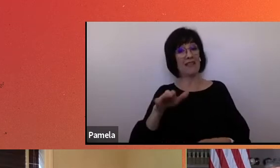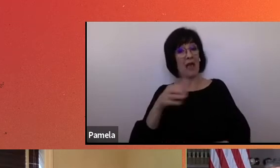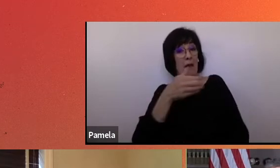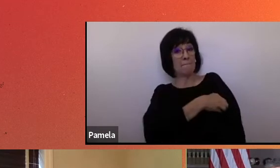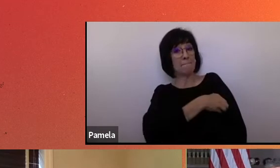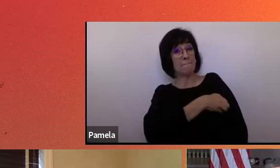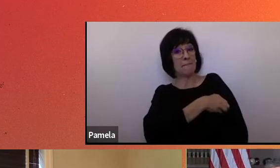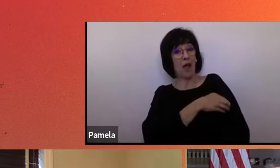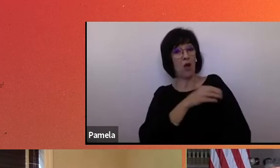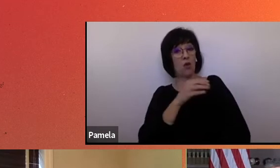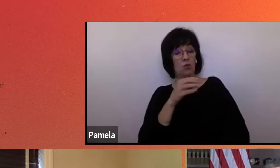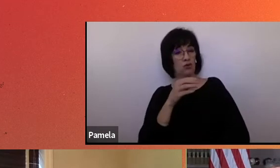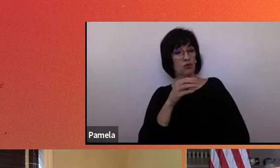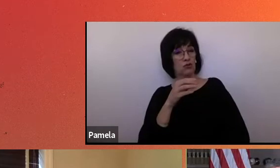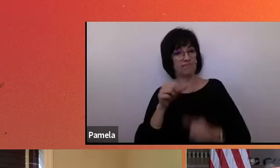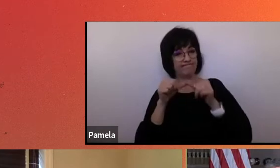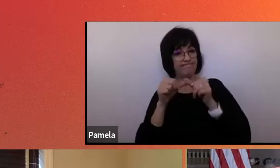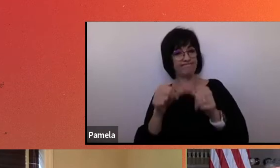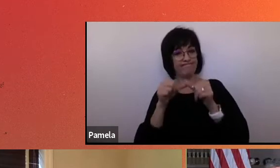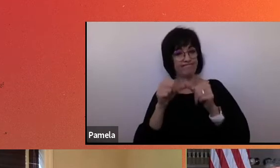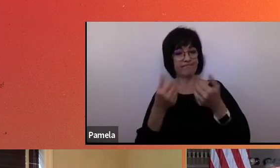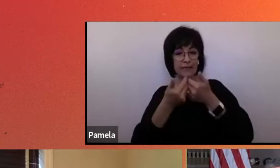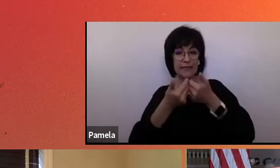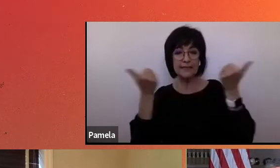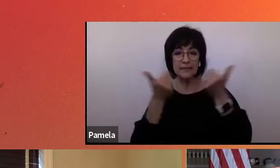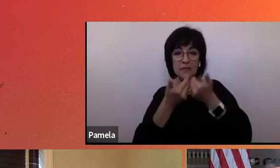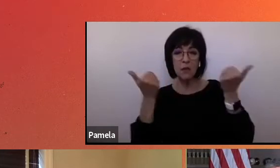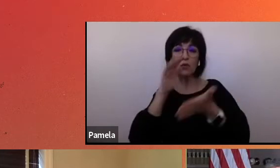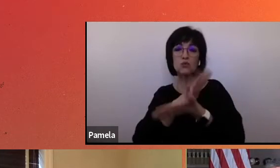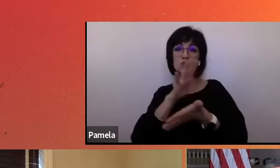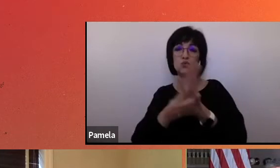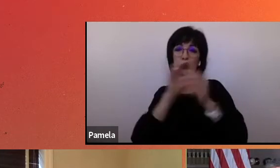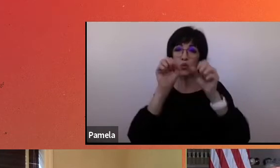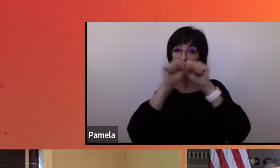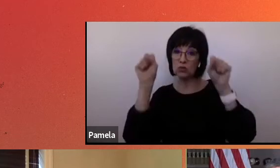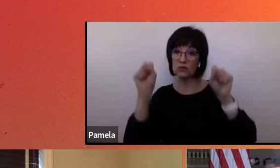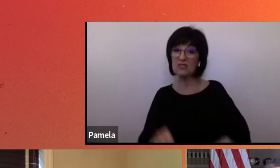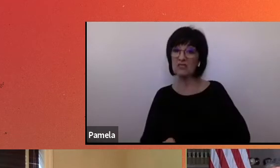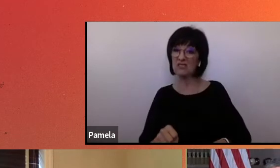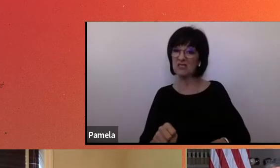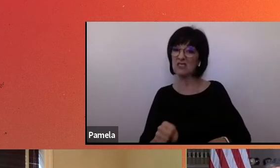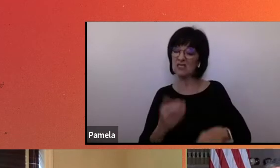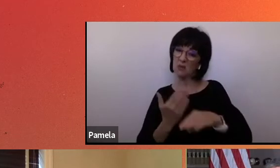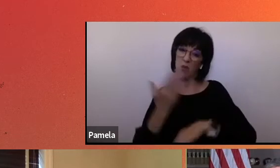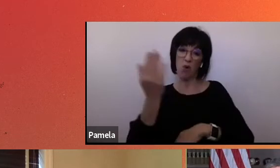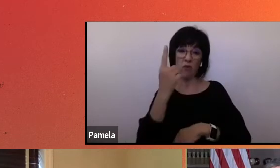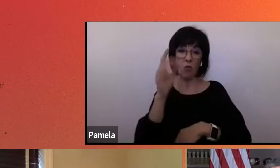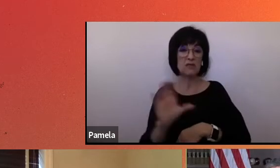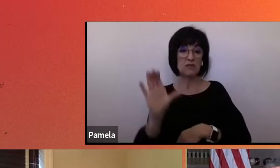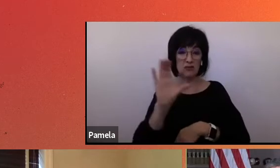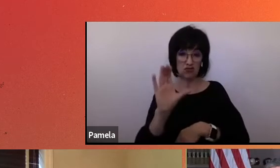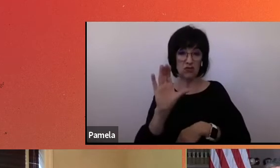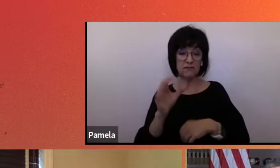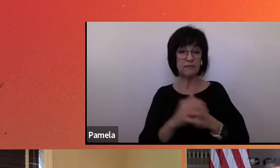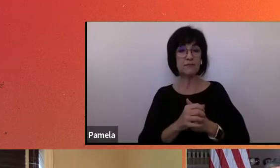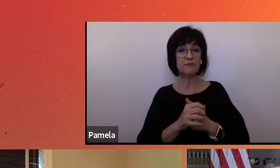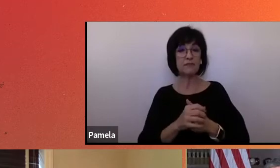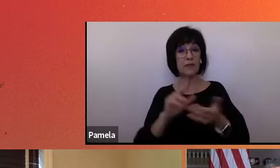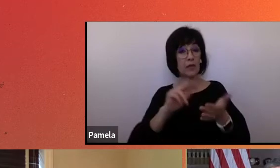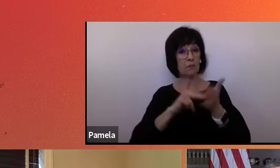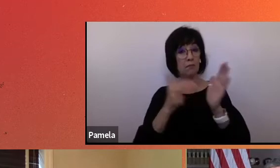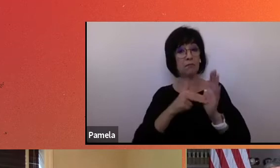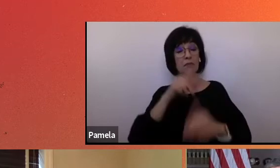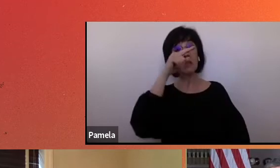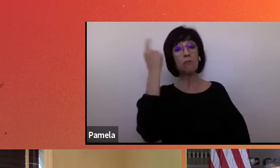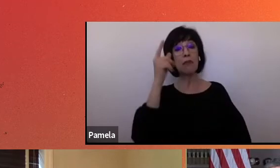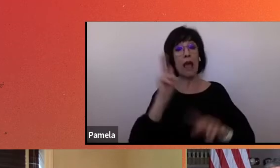policy, which kept a segregated school system in place for over a century. It meant blacks could not serve on